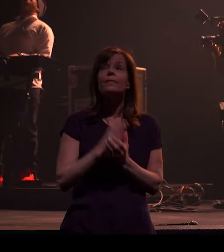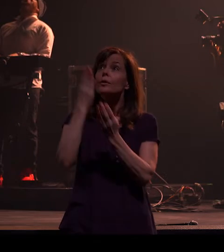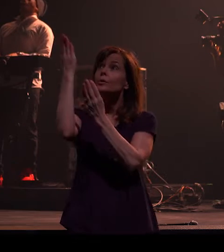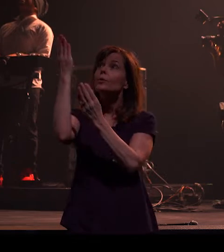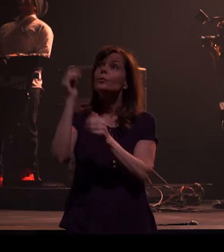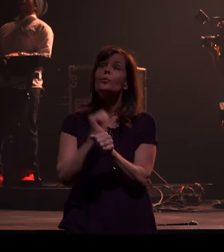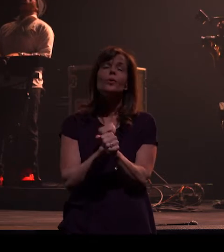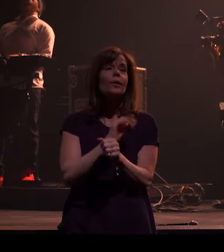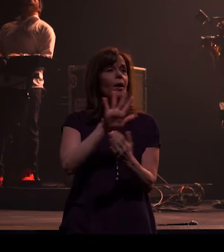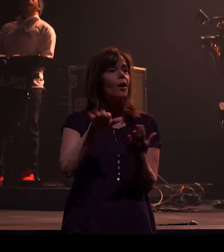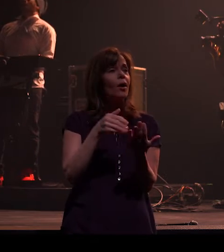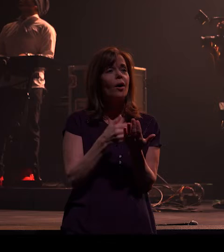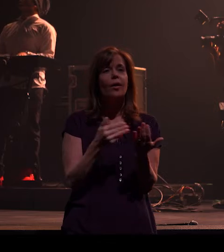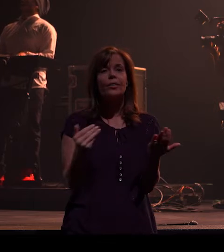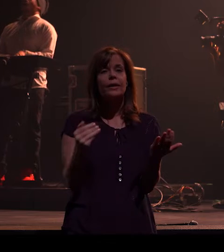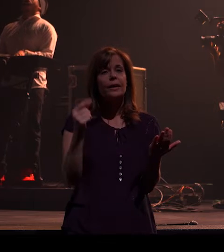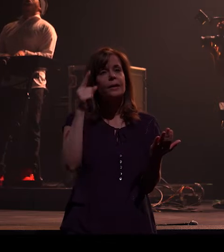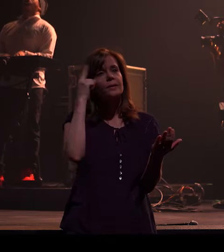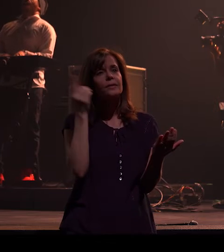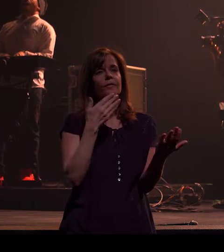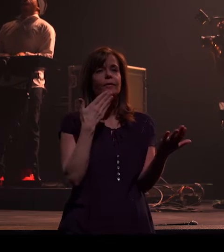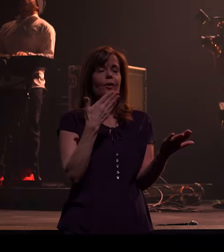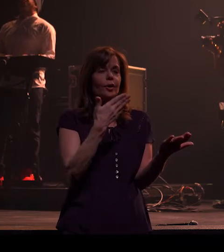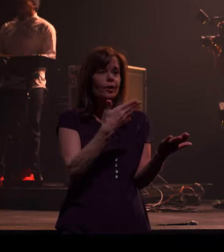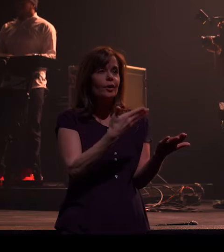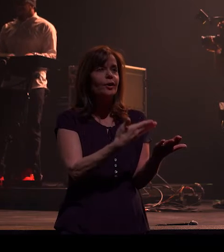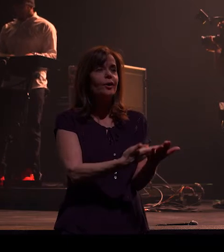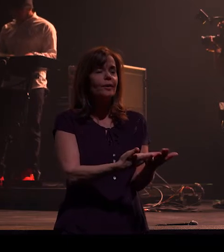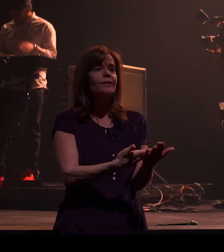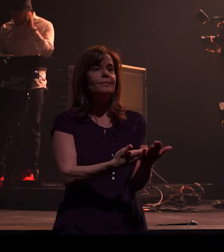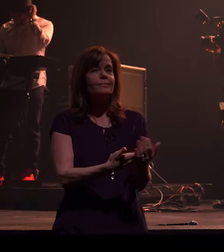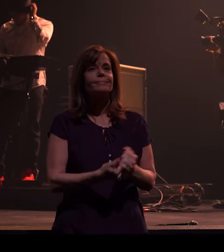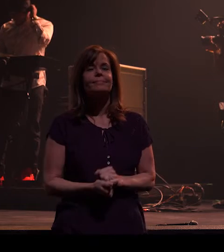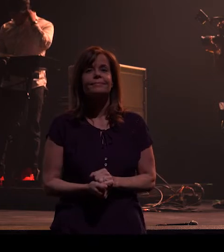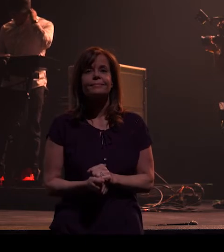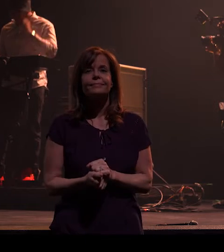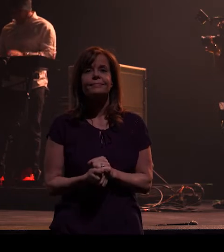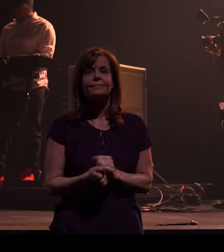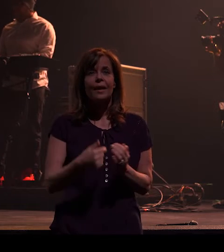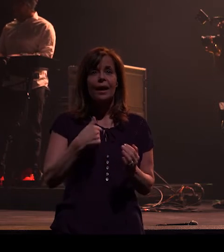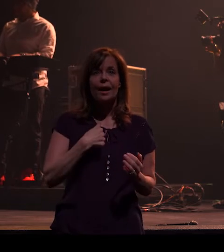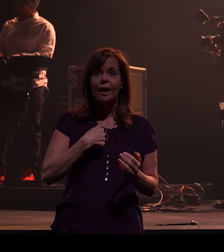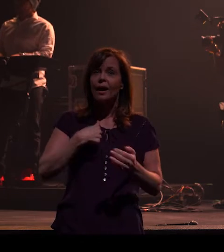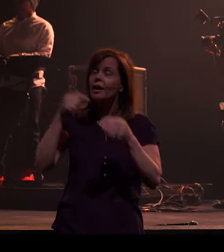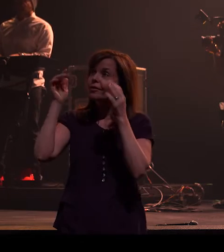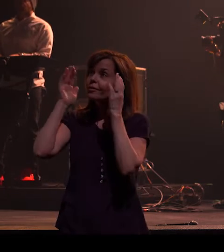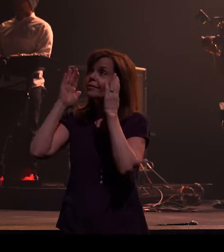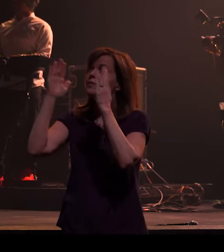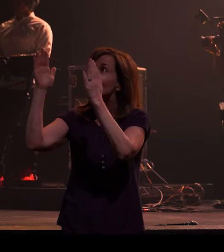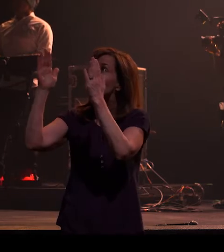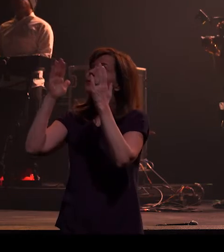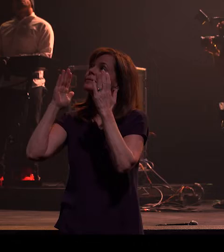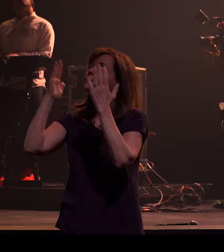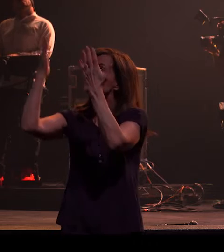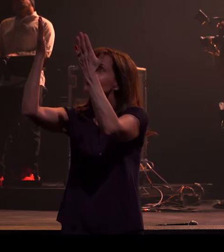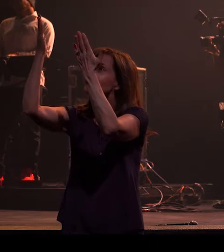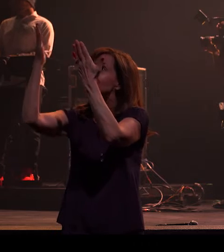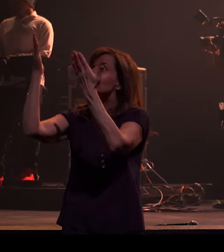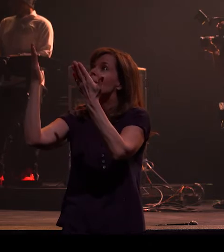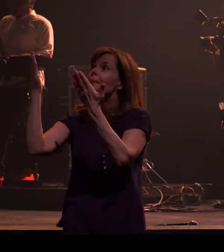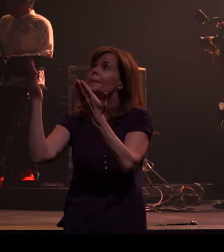working. All things for good. Let's make this our declaration. I fix my eyes on